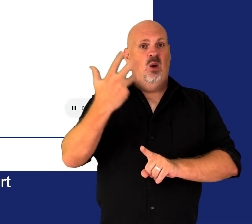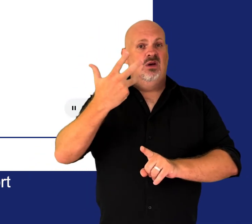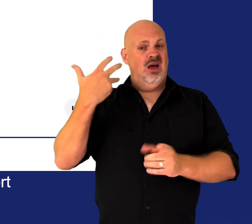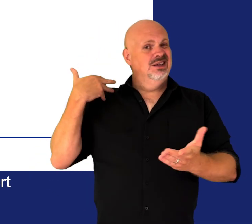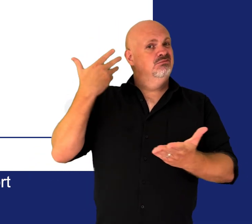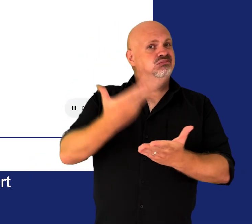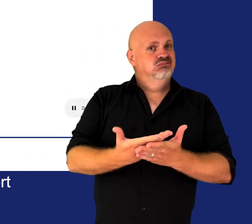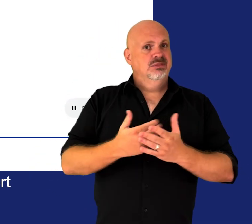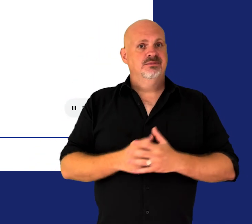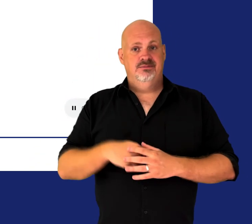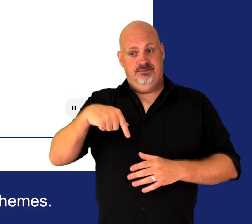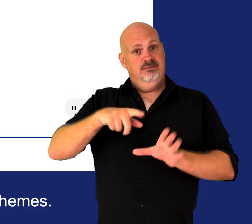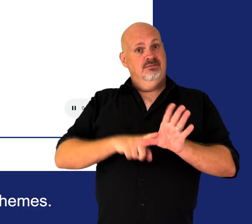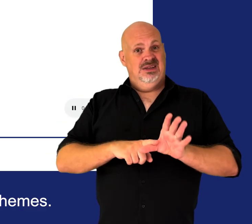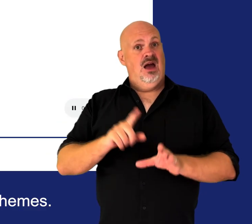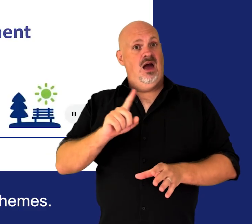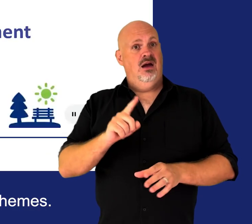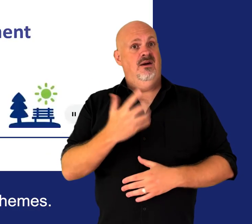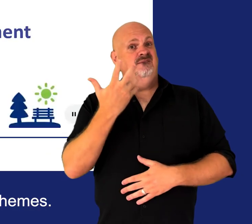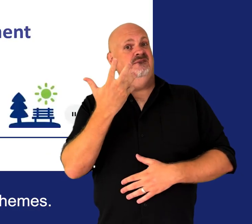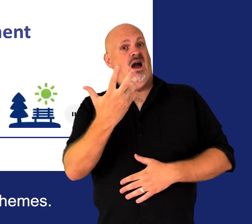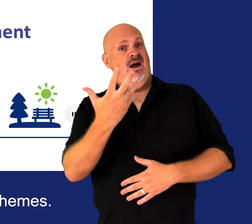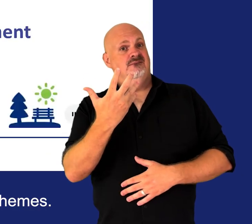since 2019. This year's